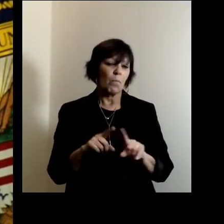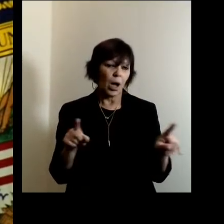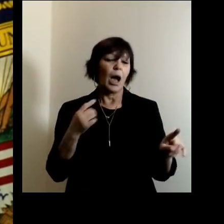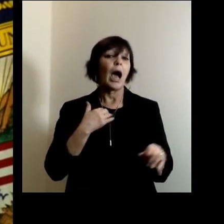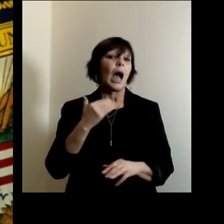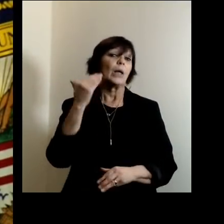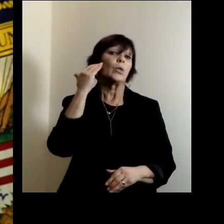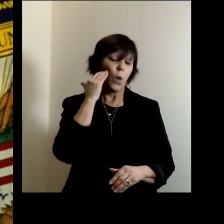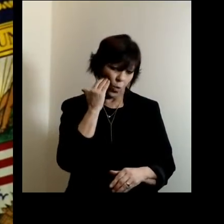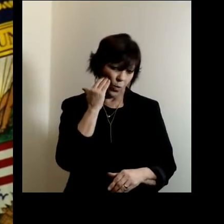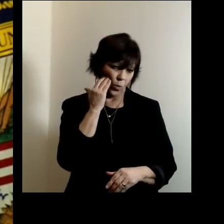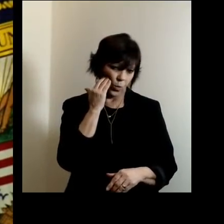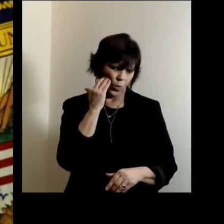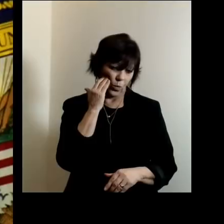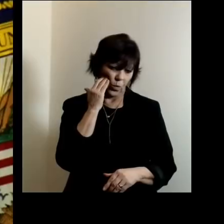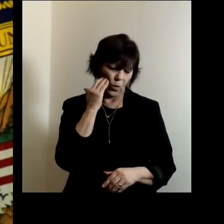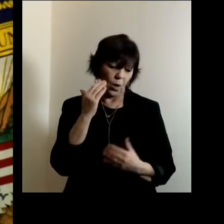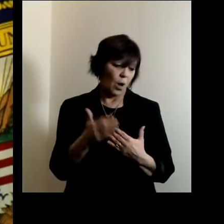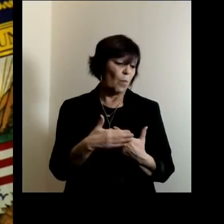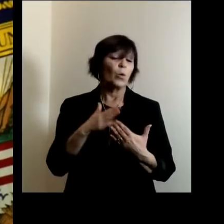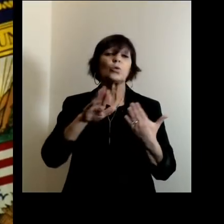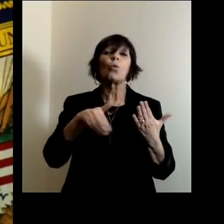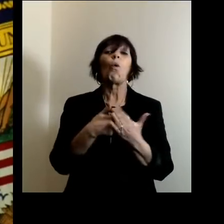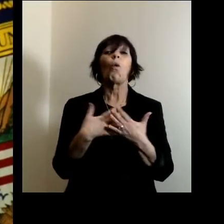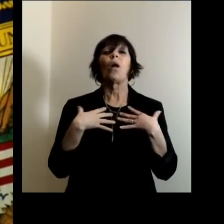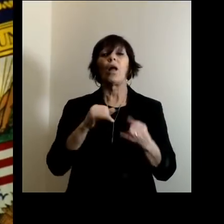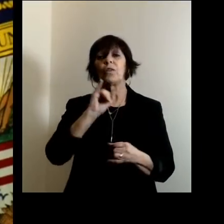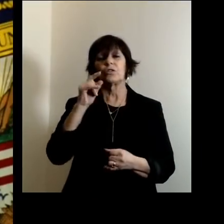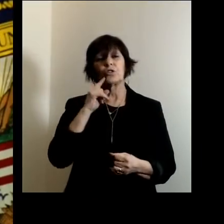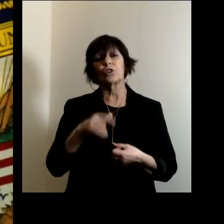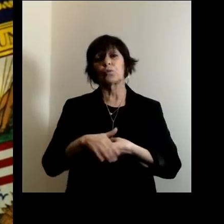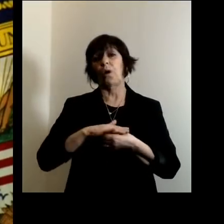know that almost all health insurance will cover it.